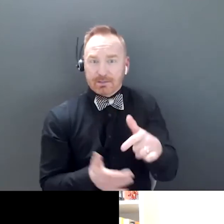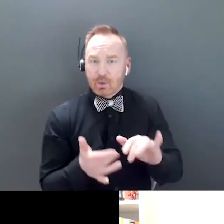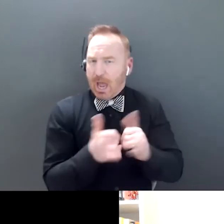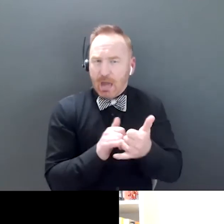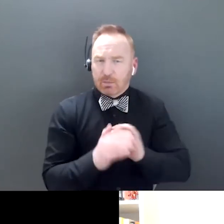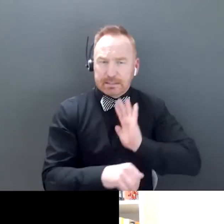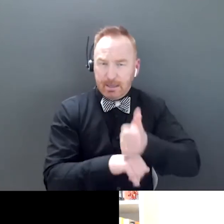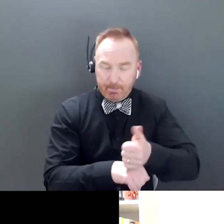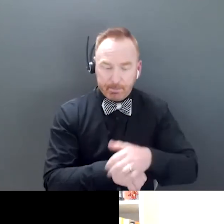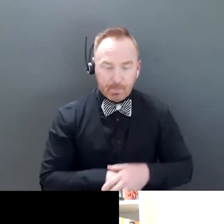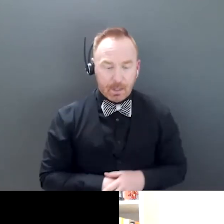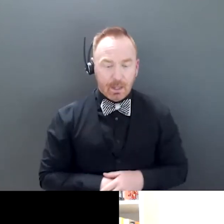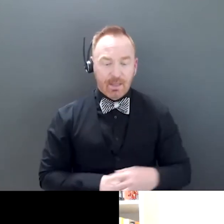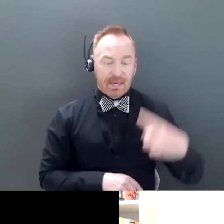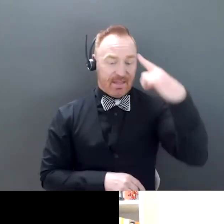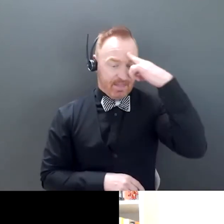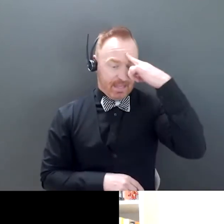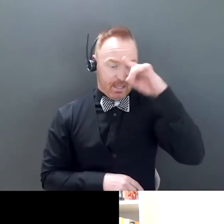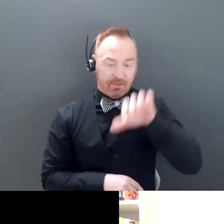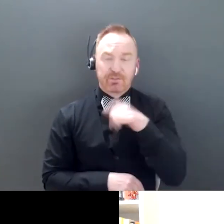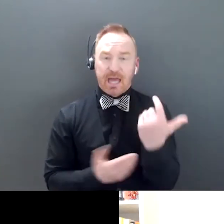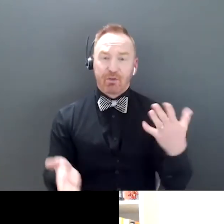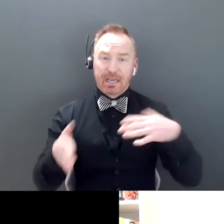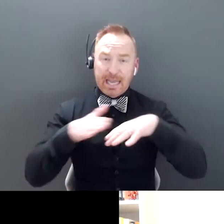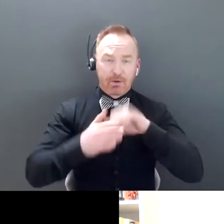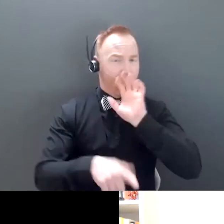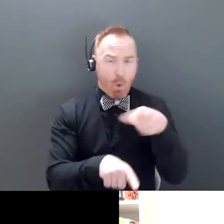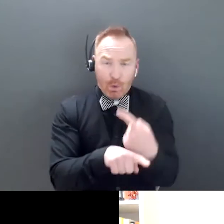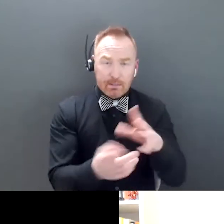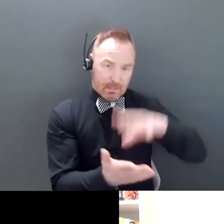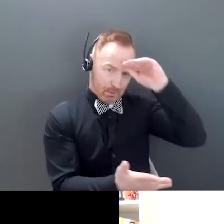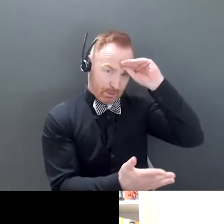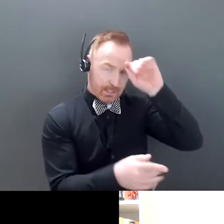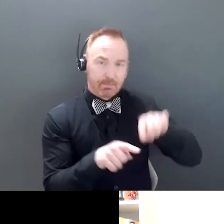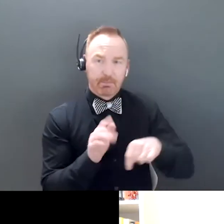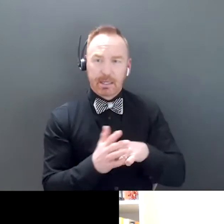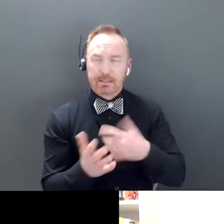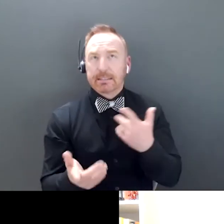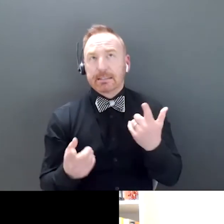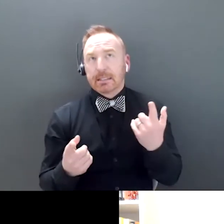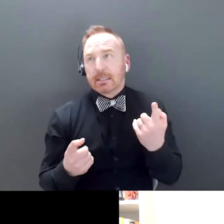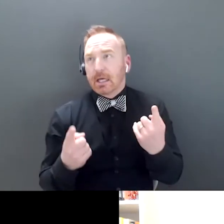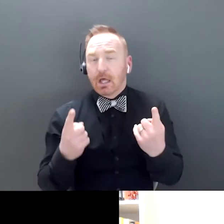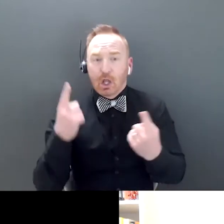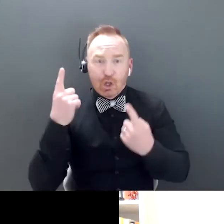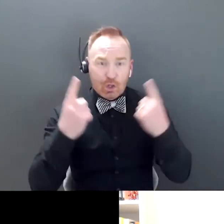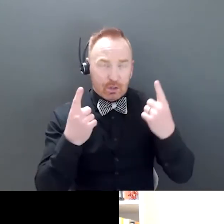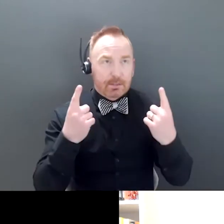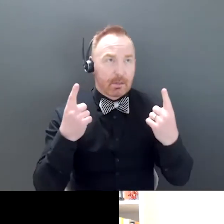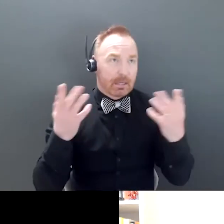think there comes another layer. It's not just about learning itself too, right? It's about also thinking about, let's